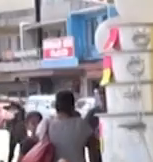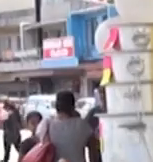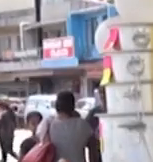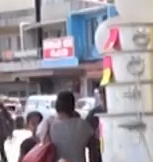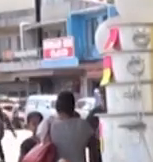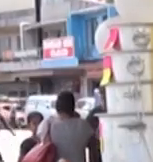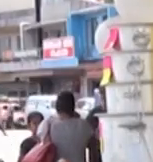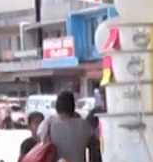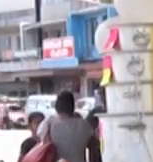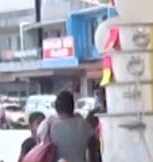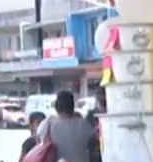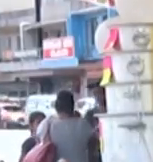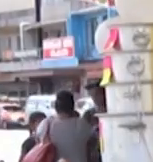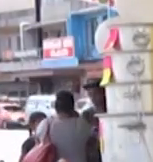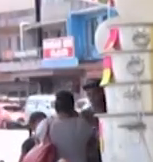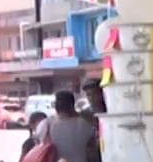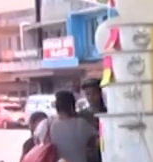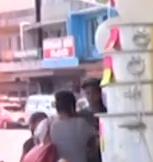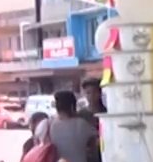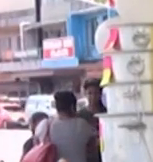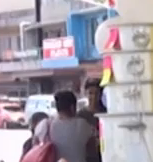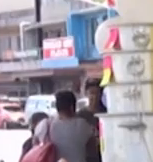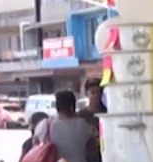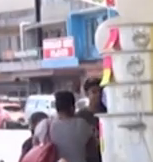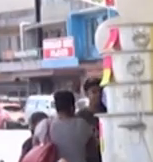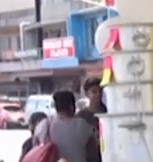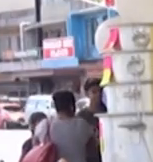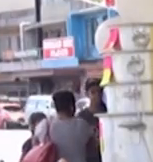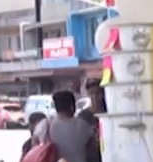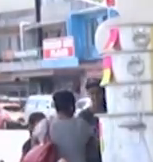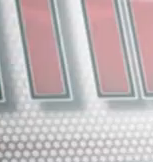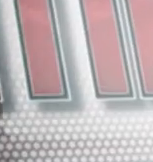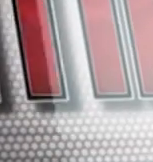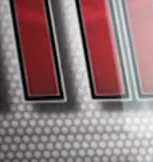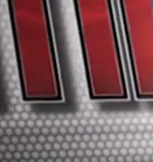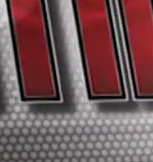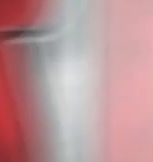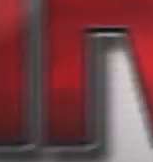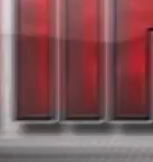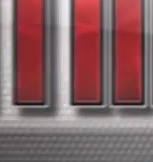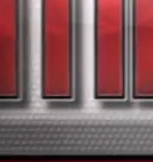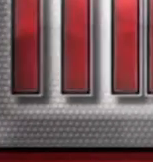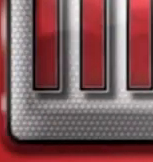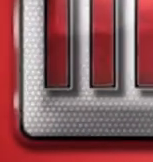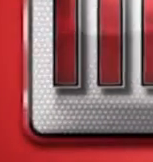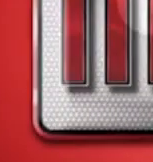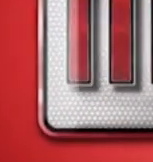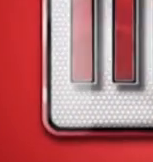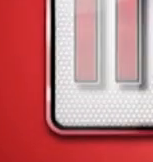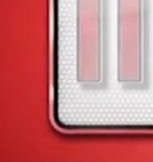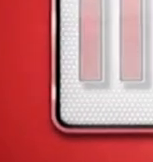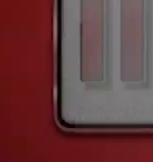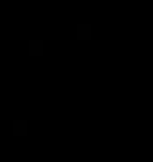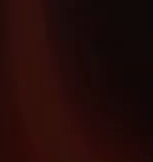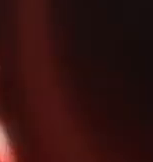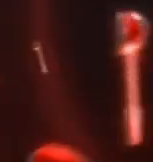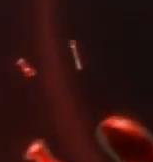My name is Neha and I'm from Kadavi. And Mirchi FM, it's hot. Mirchi FM, it's